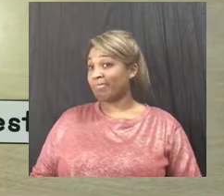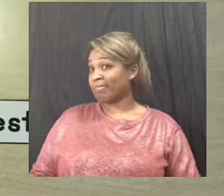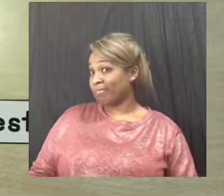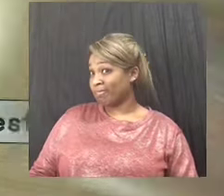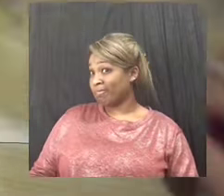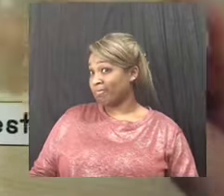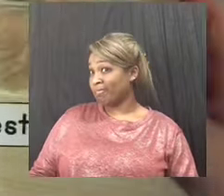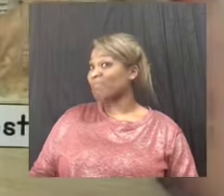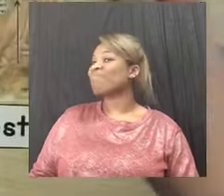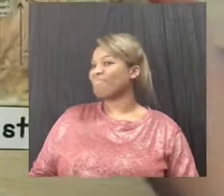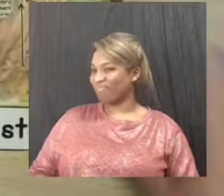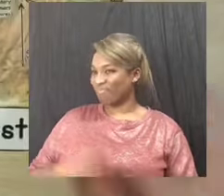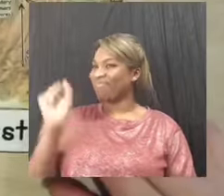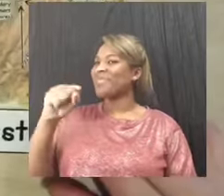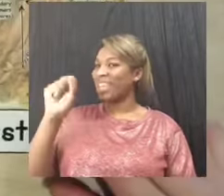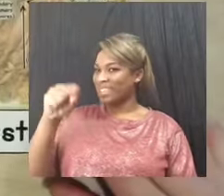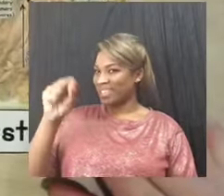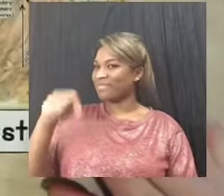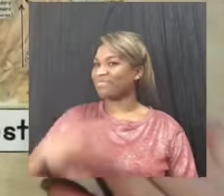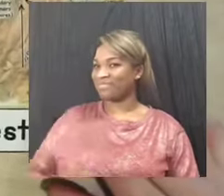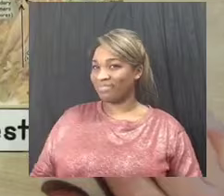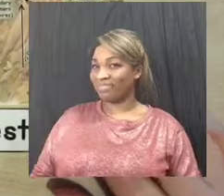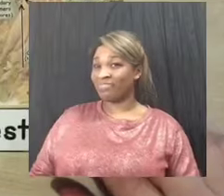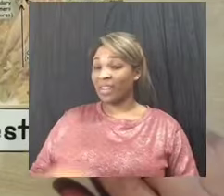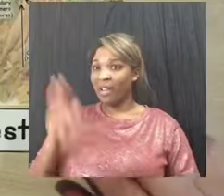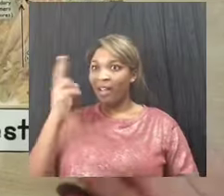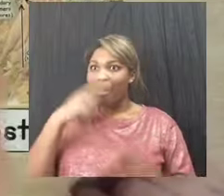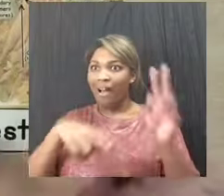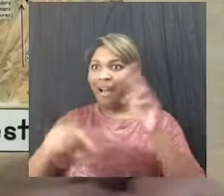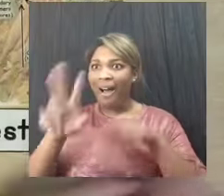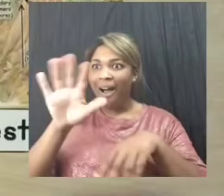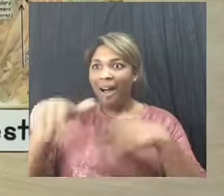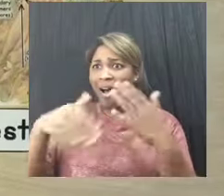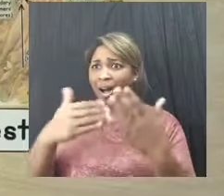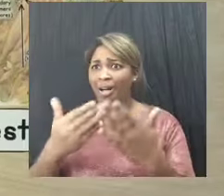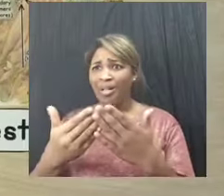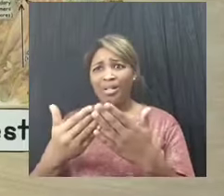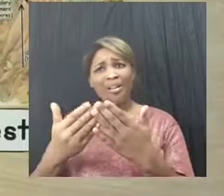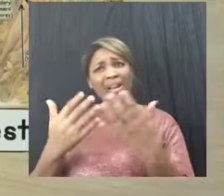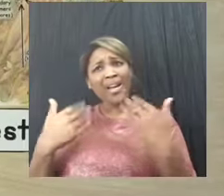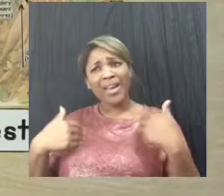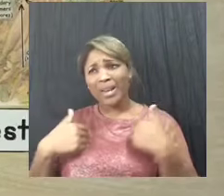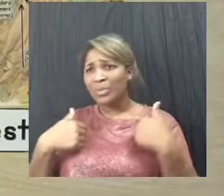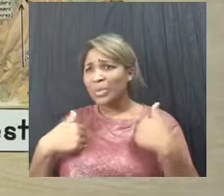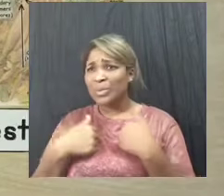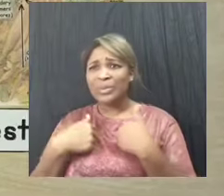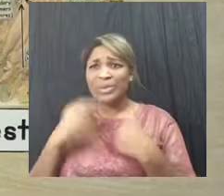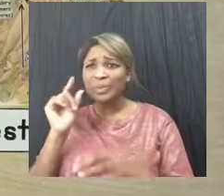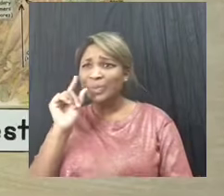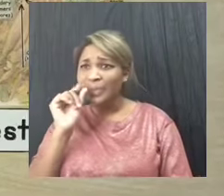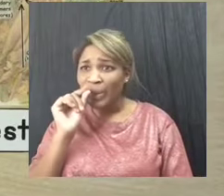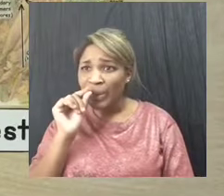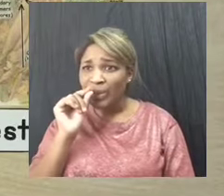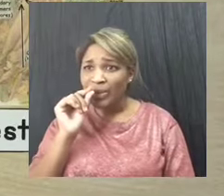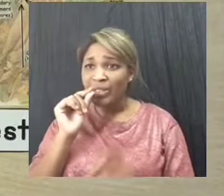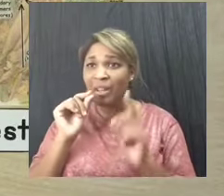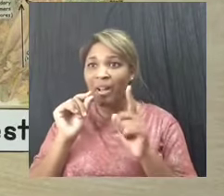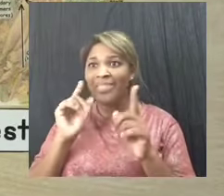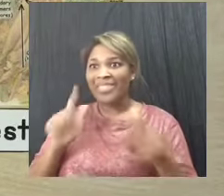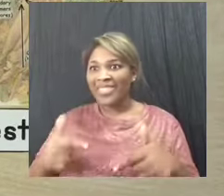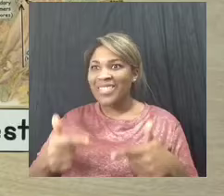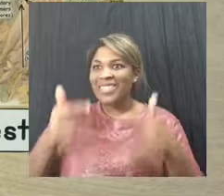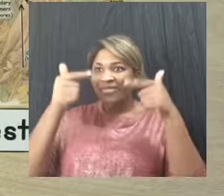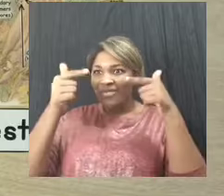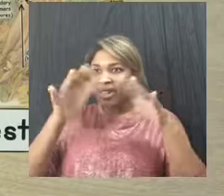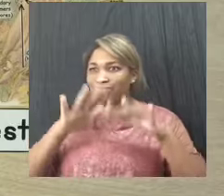The answer is yes. Look at all of these animals and birds, and they're living around